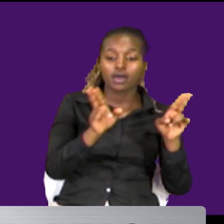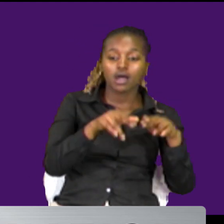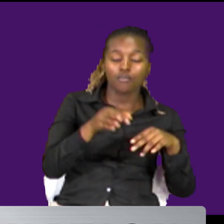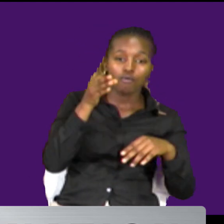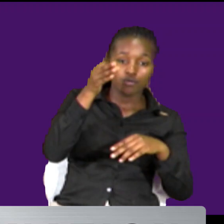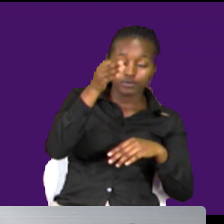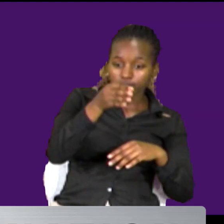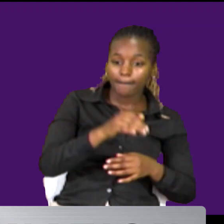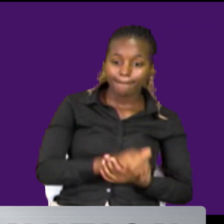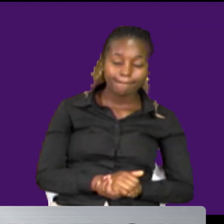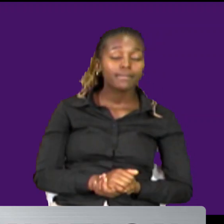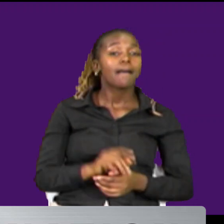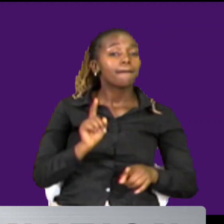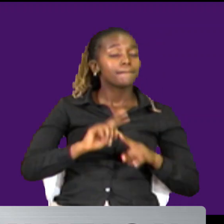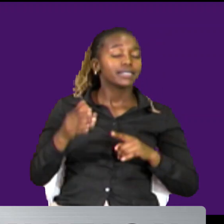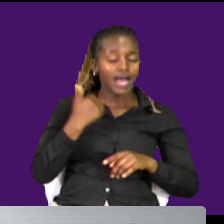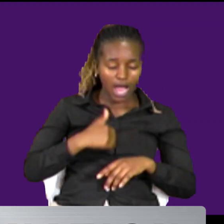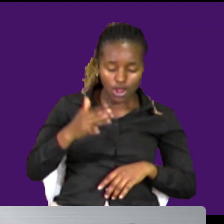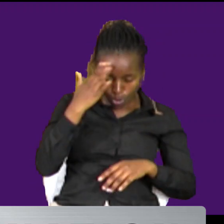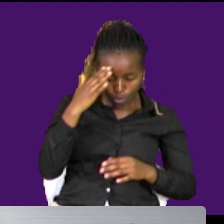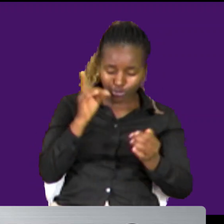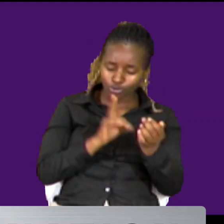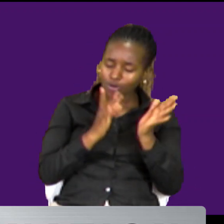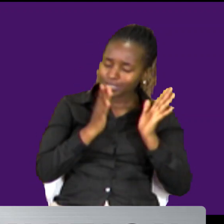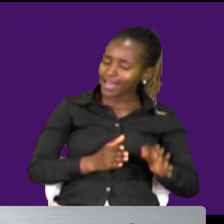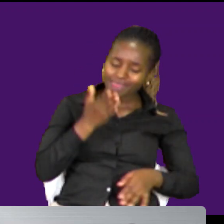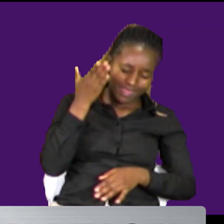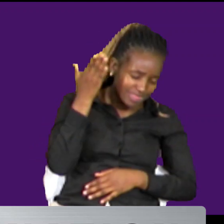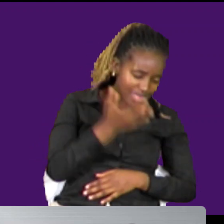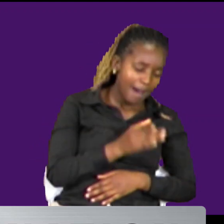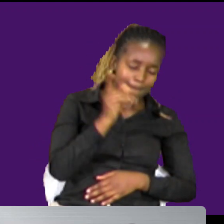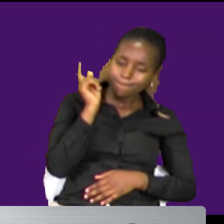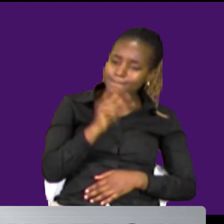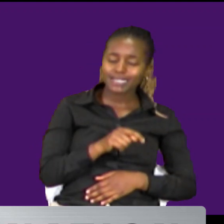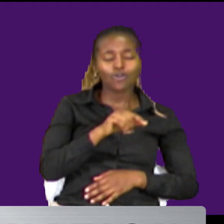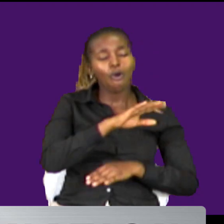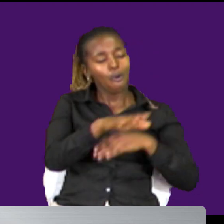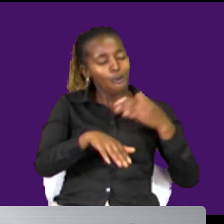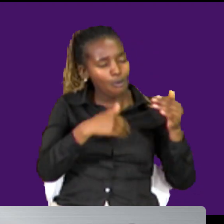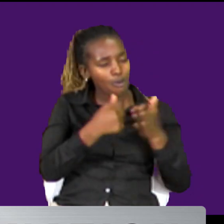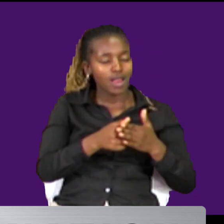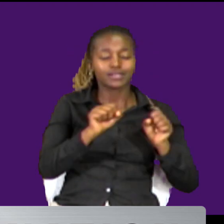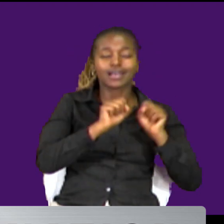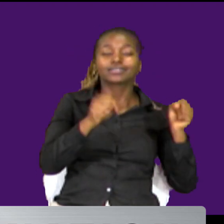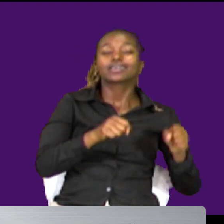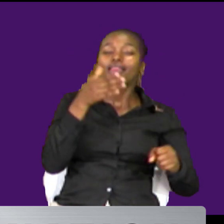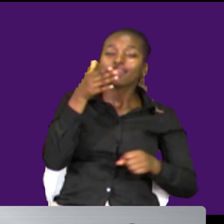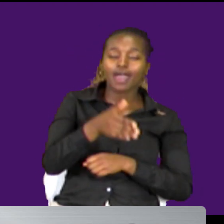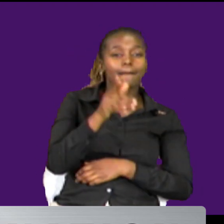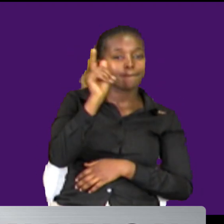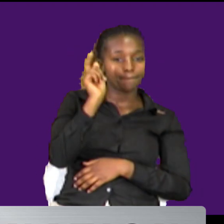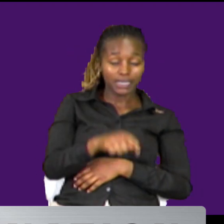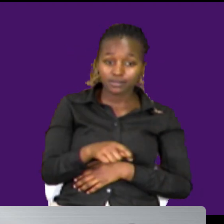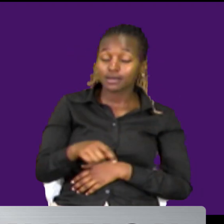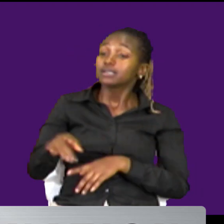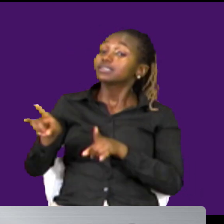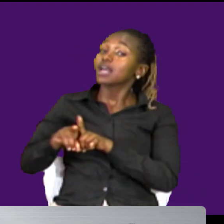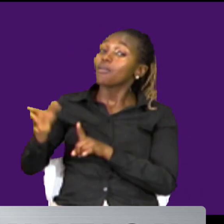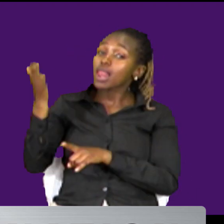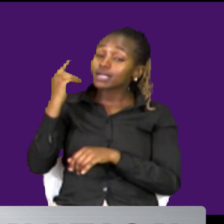it. Everybody, every sector will be on it. Teachers. Jonah, the last time I was here, I said, for you to